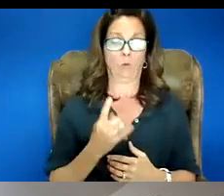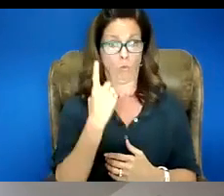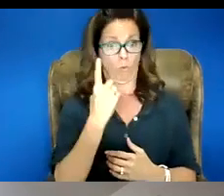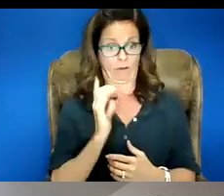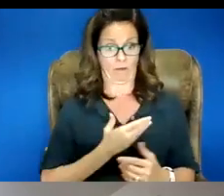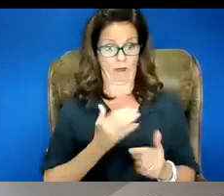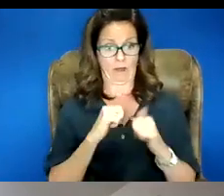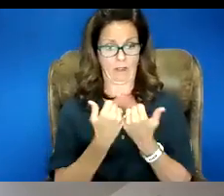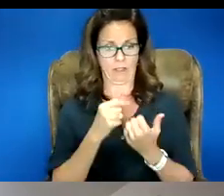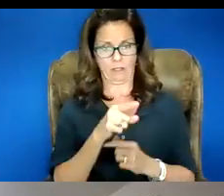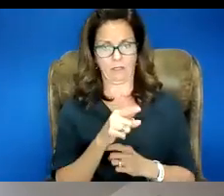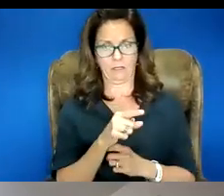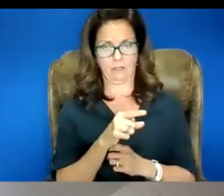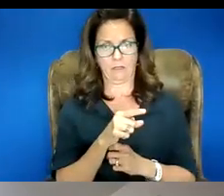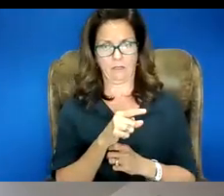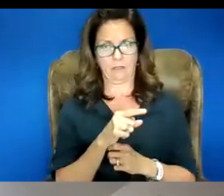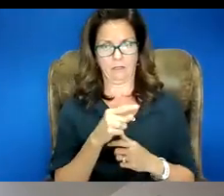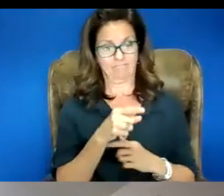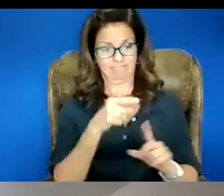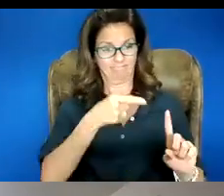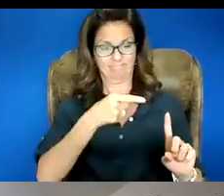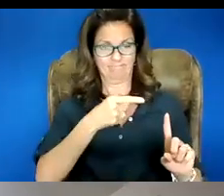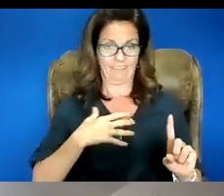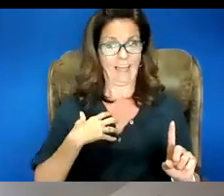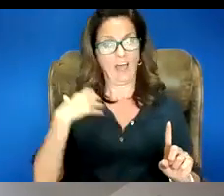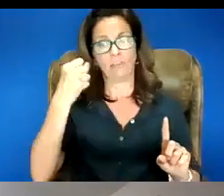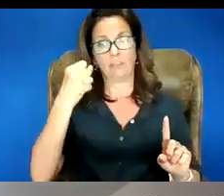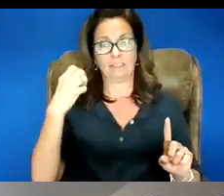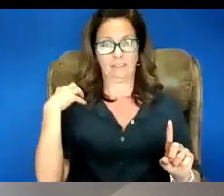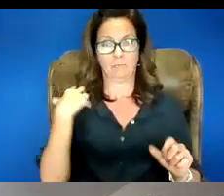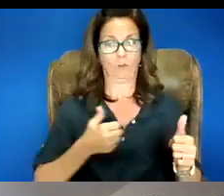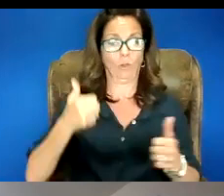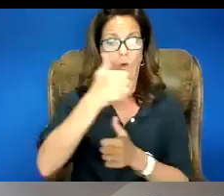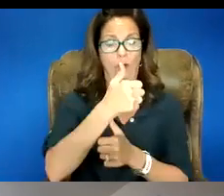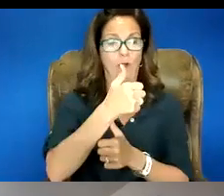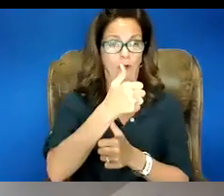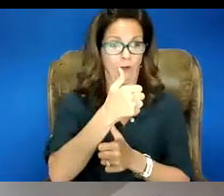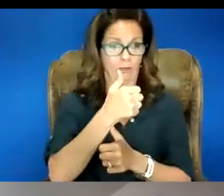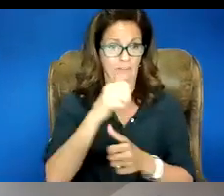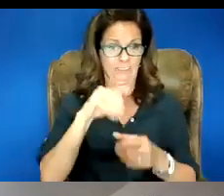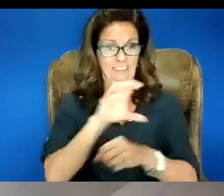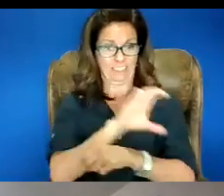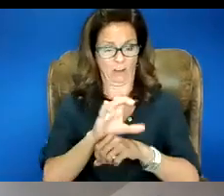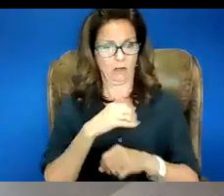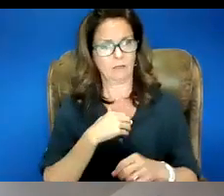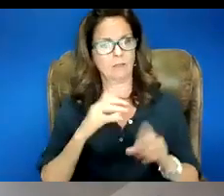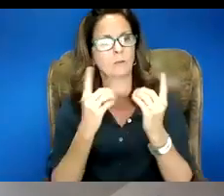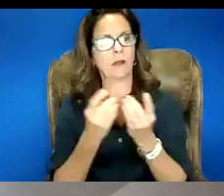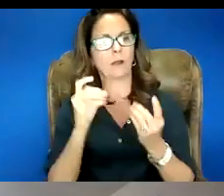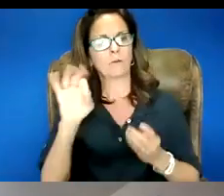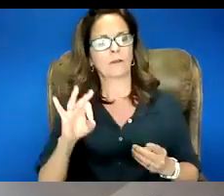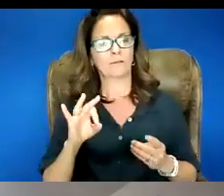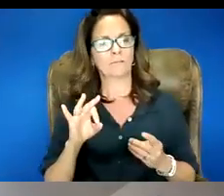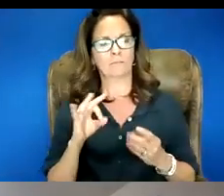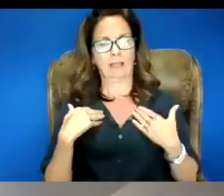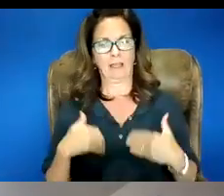the healthiest employer in Colorado. So Department of Natural Resources, congratulations to you. And